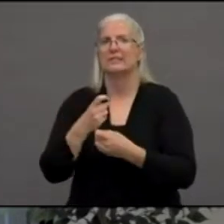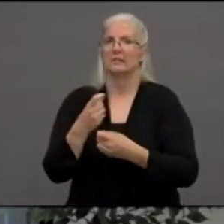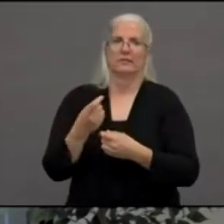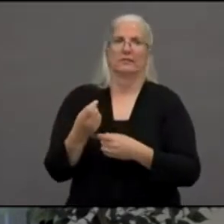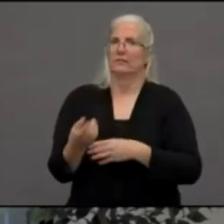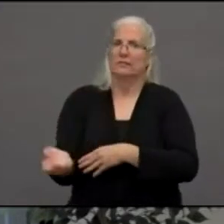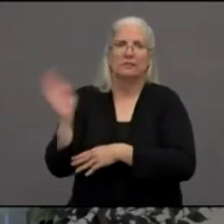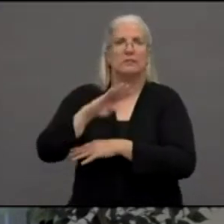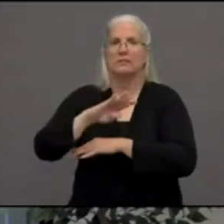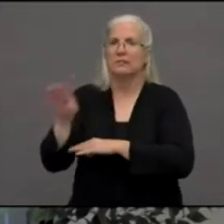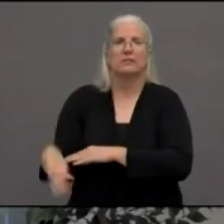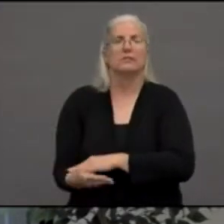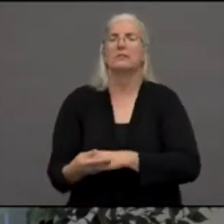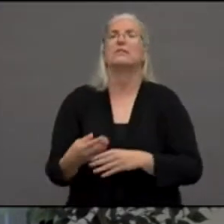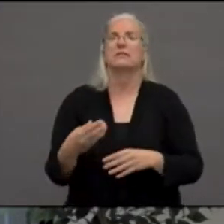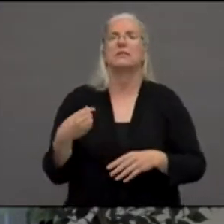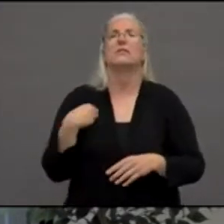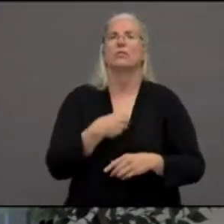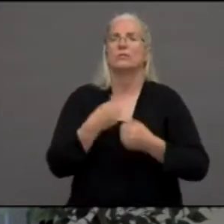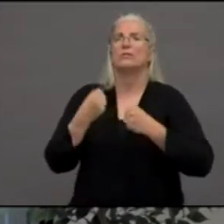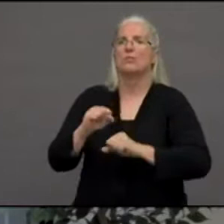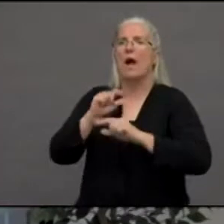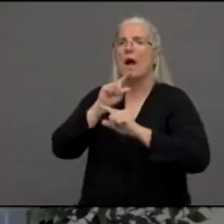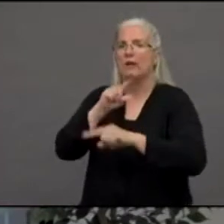our community, and they can call us at